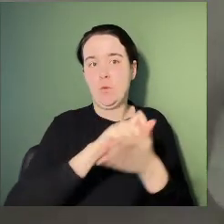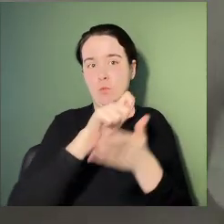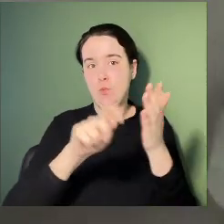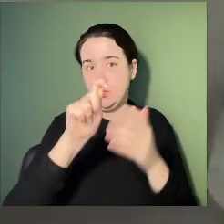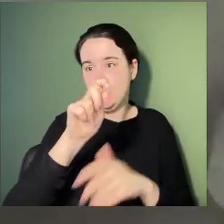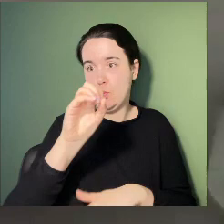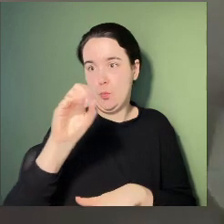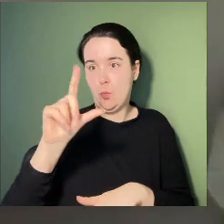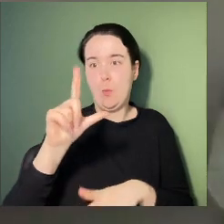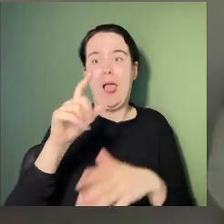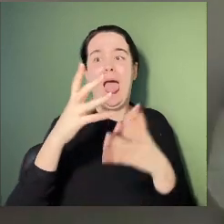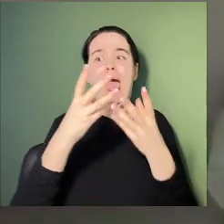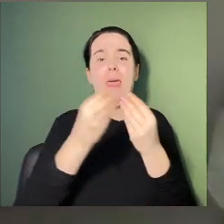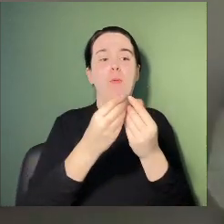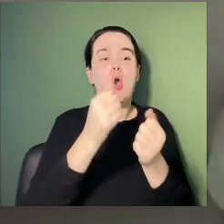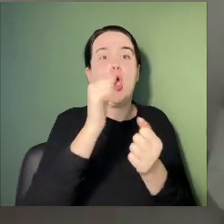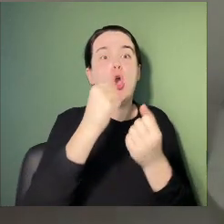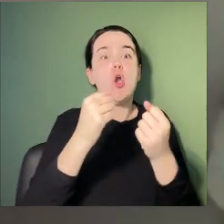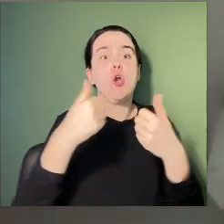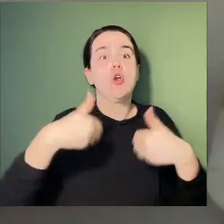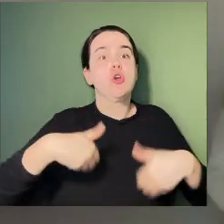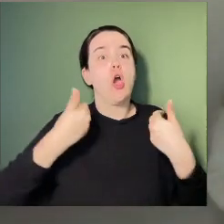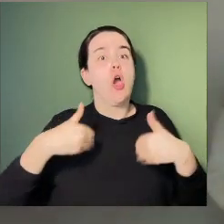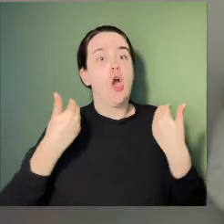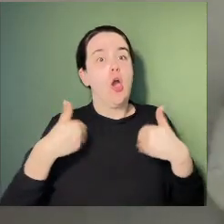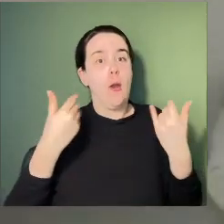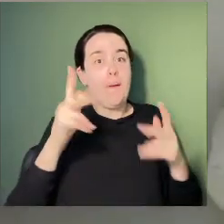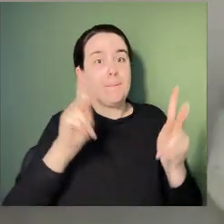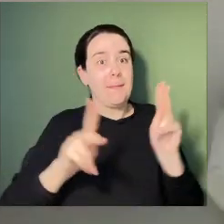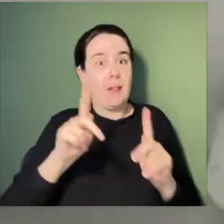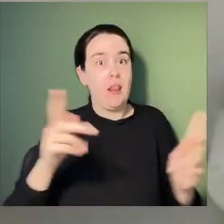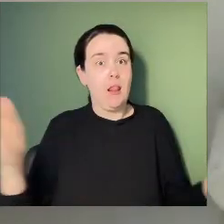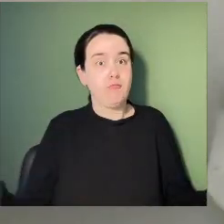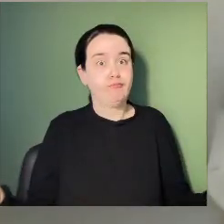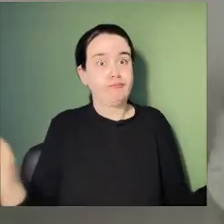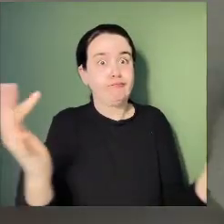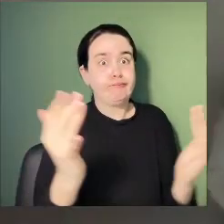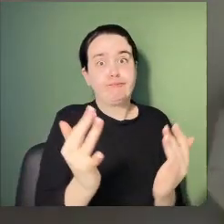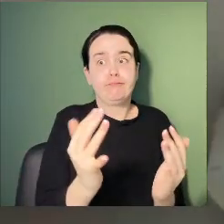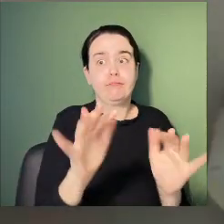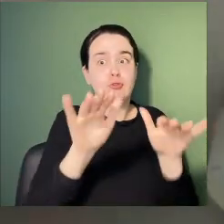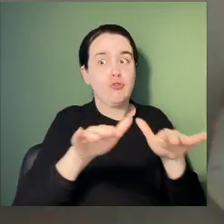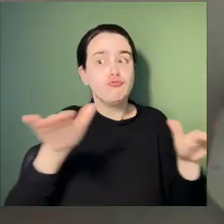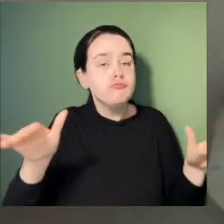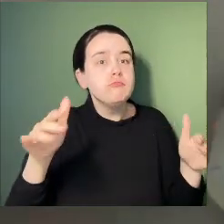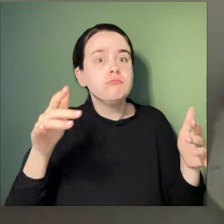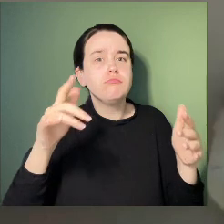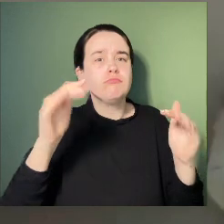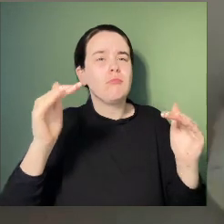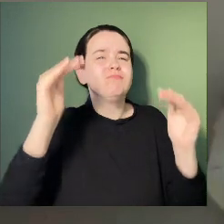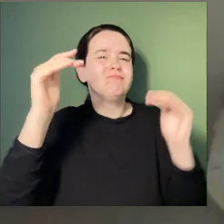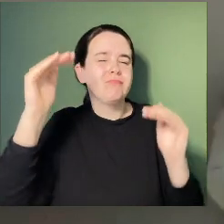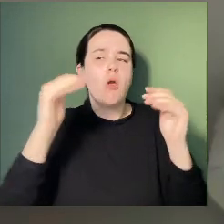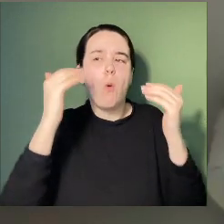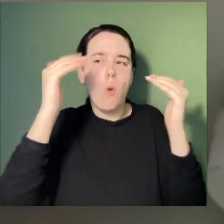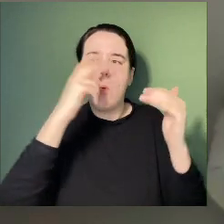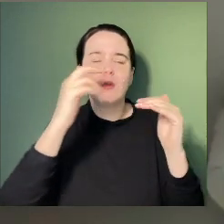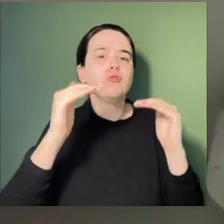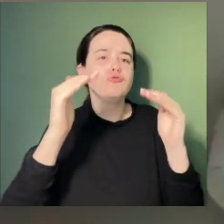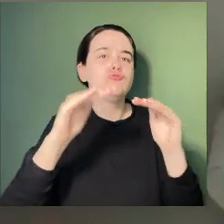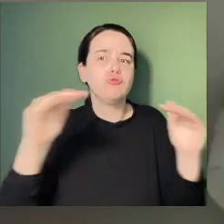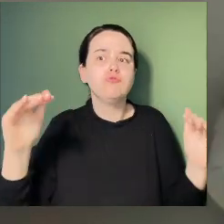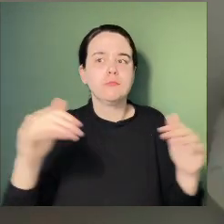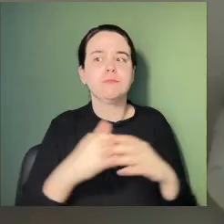people on board to be accredited, to be eligible to vote for the election.